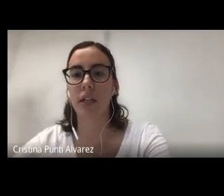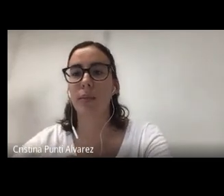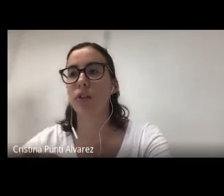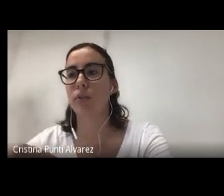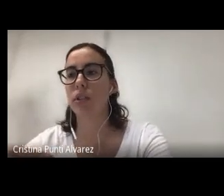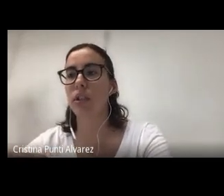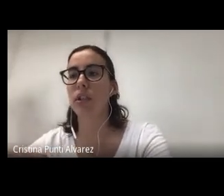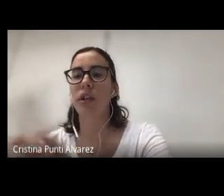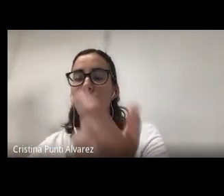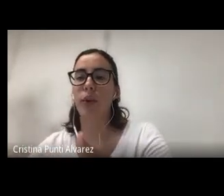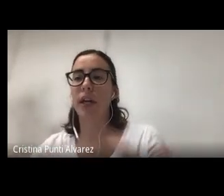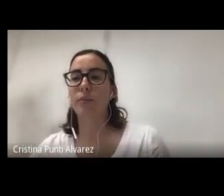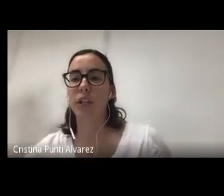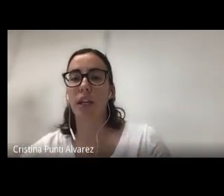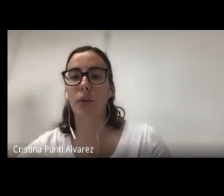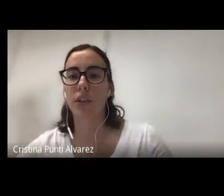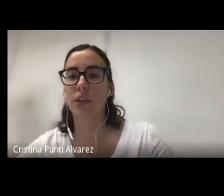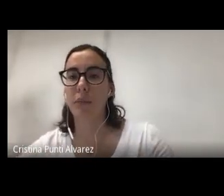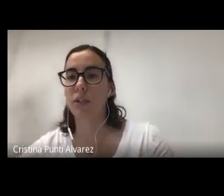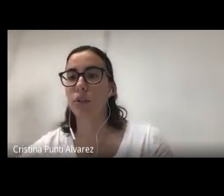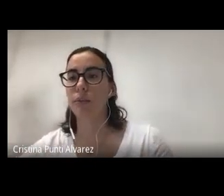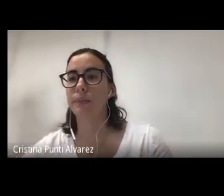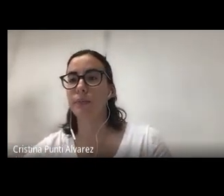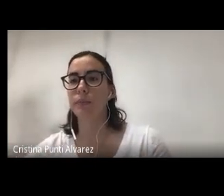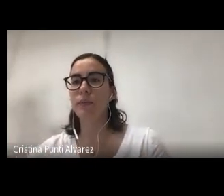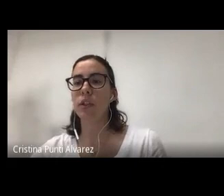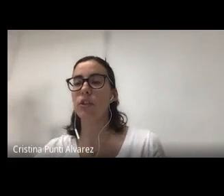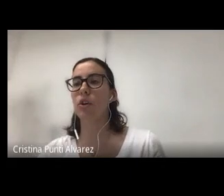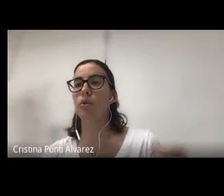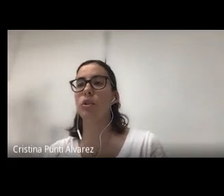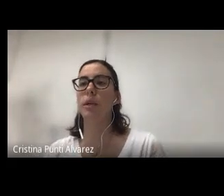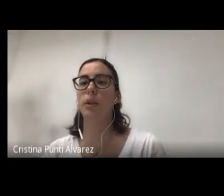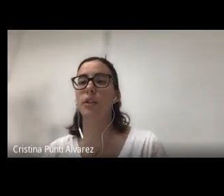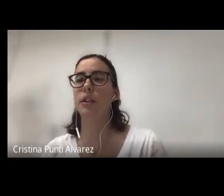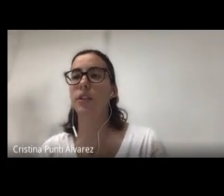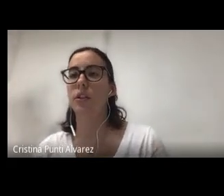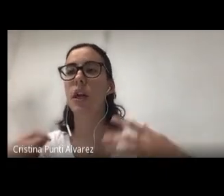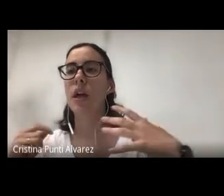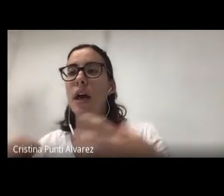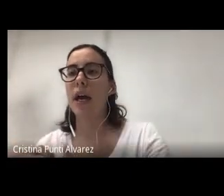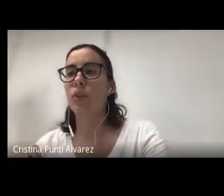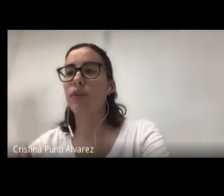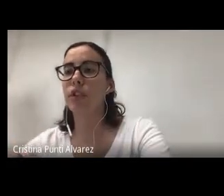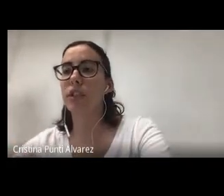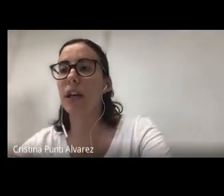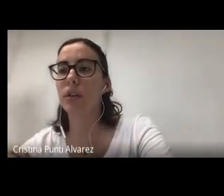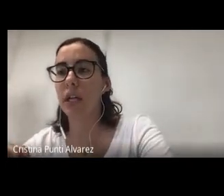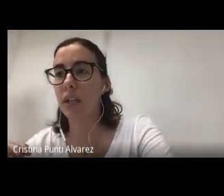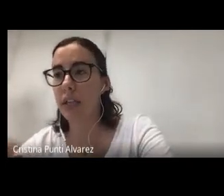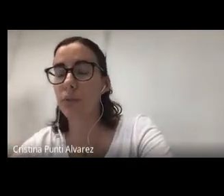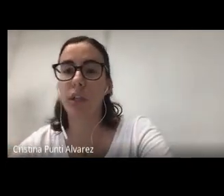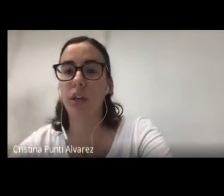at Carnegie Mellon University, where I am right now here in Pittsburgh. So during my presentation, I will first